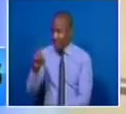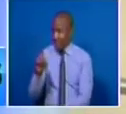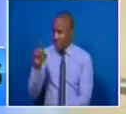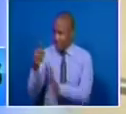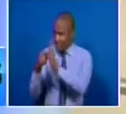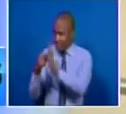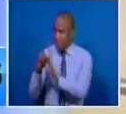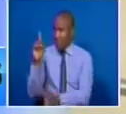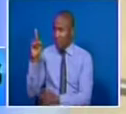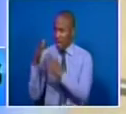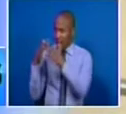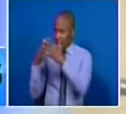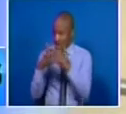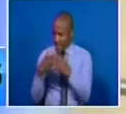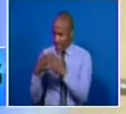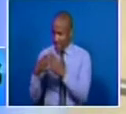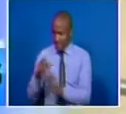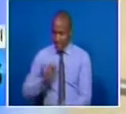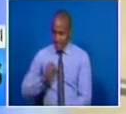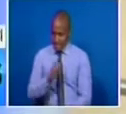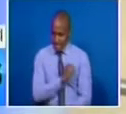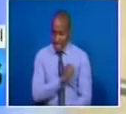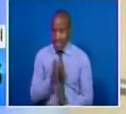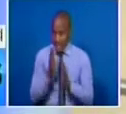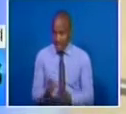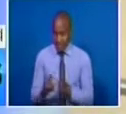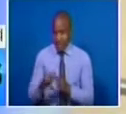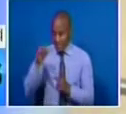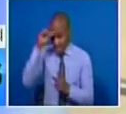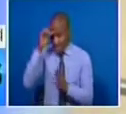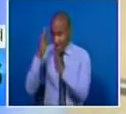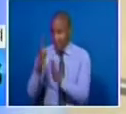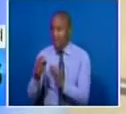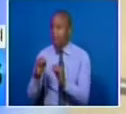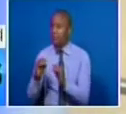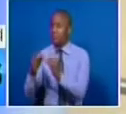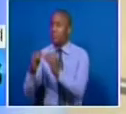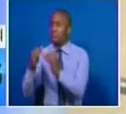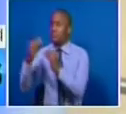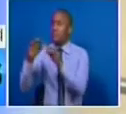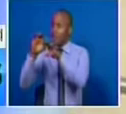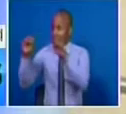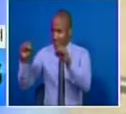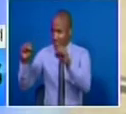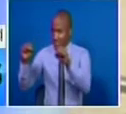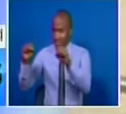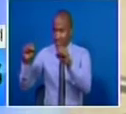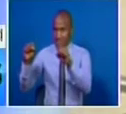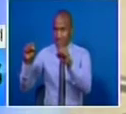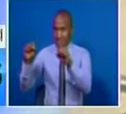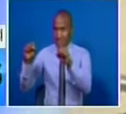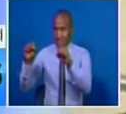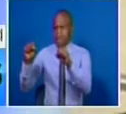for instance, it's the senators and the governors that eventually run for president and more often than